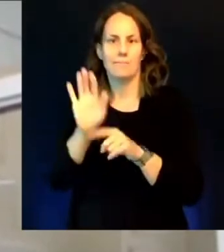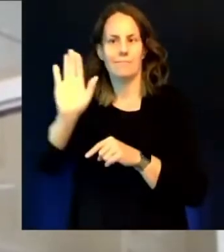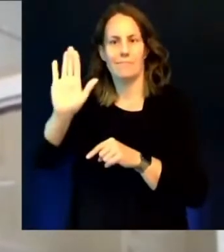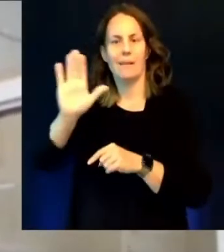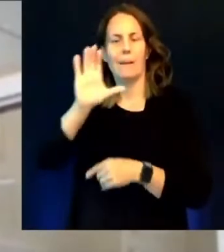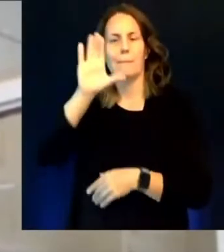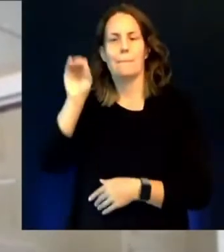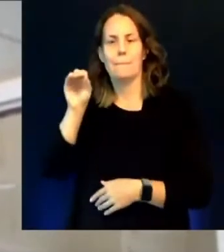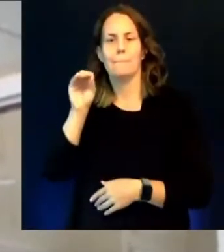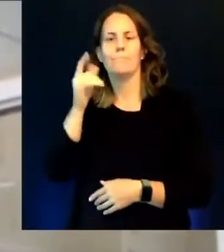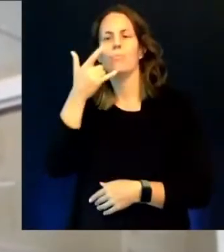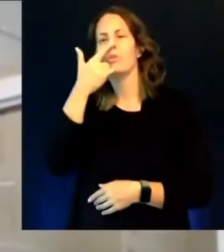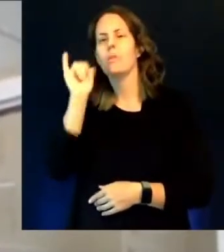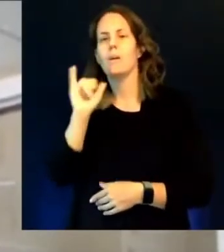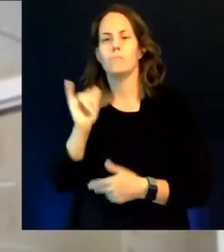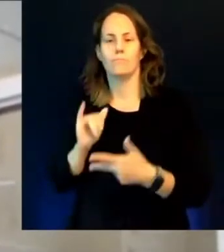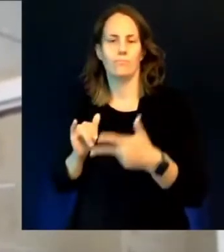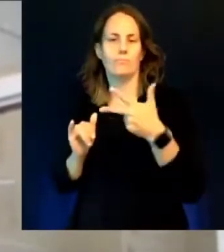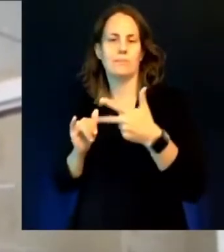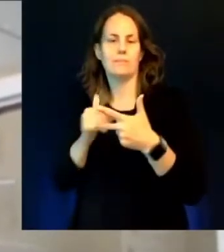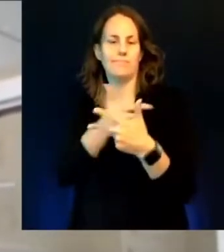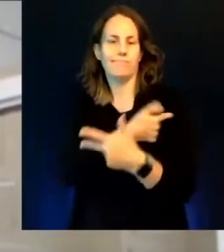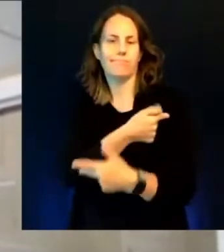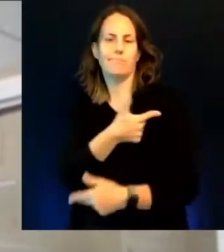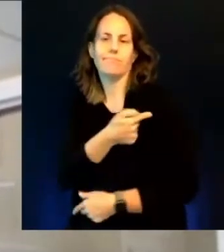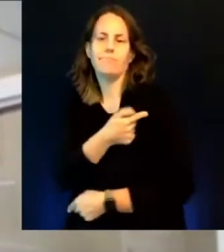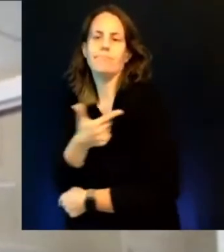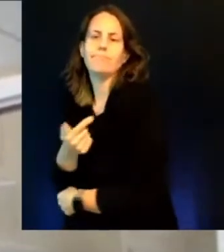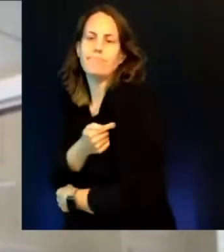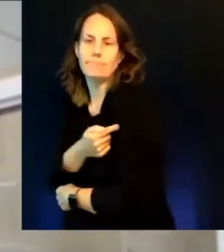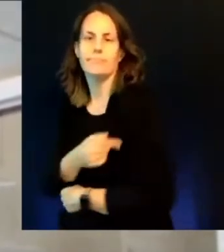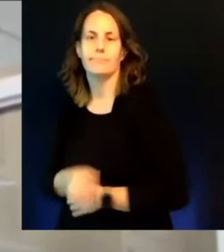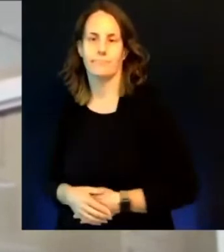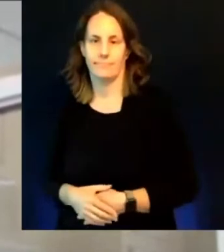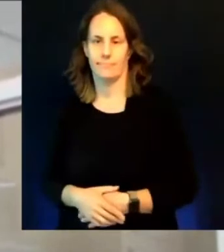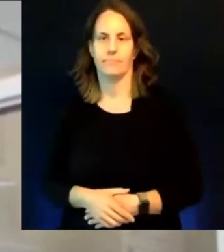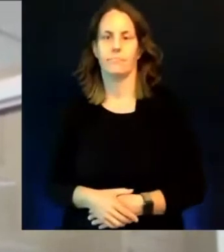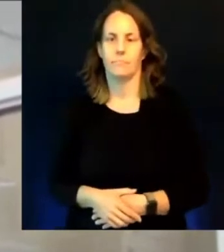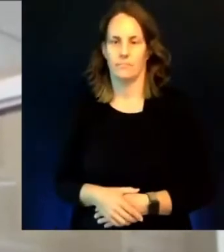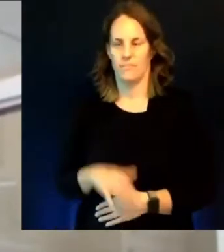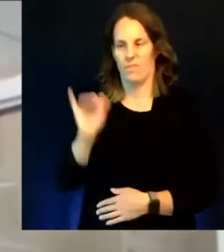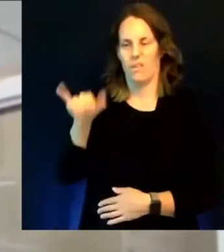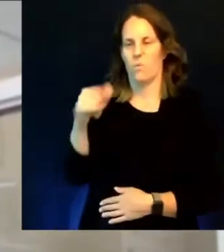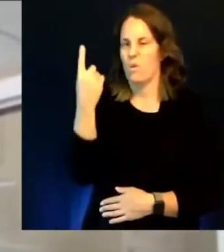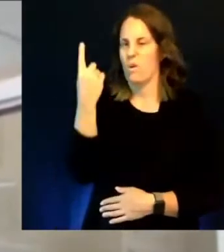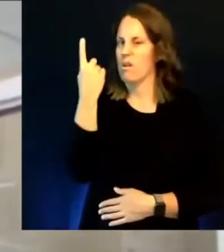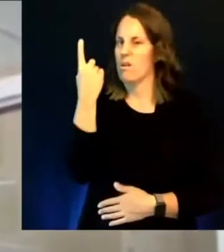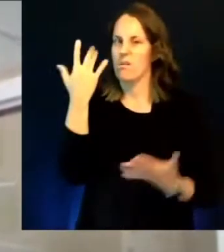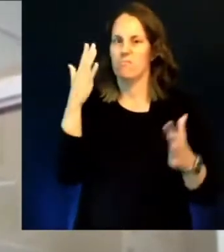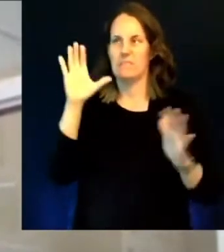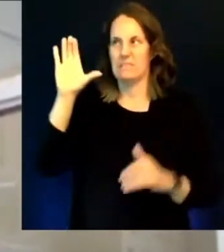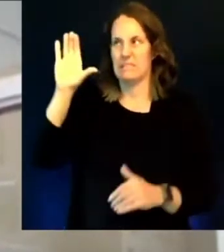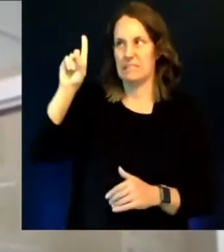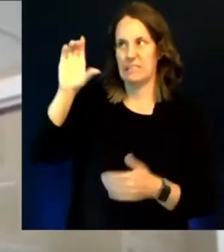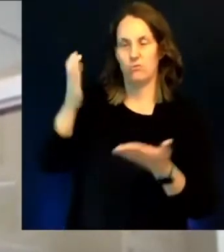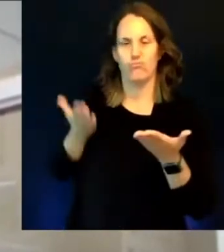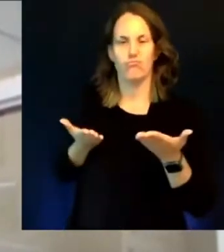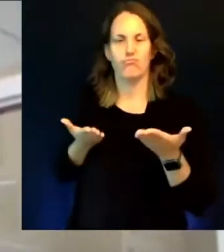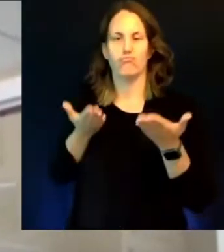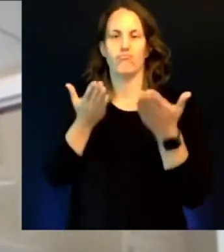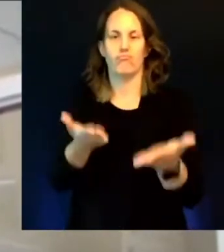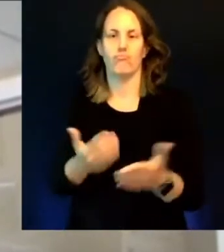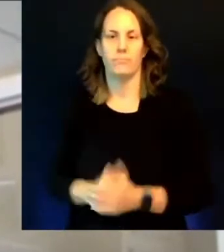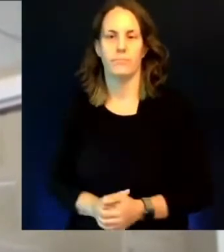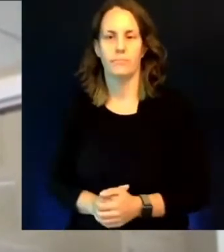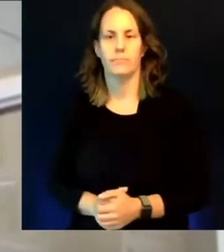28 days later. So that is a recommendation right now. Vaccinators have authorization to give those